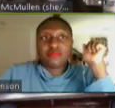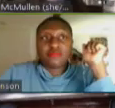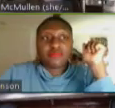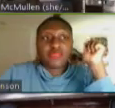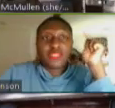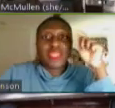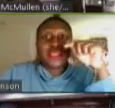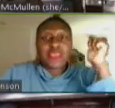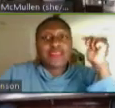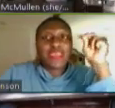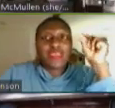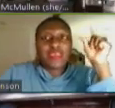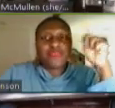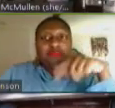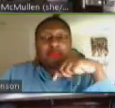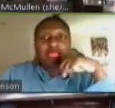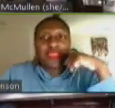ahead. Yes, I've had